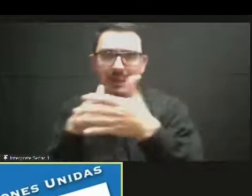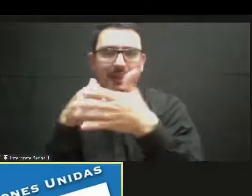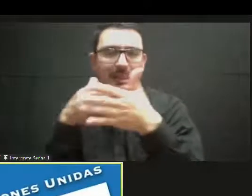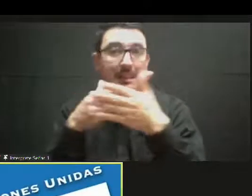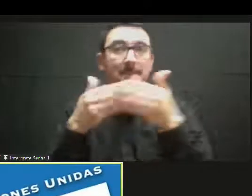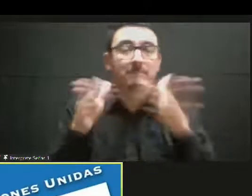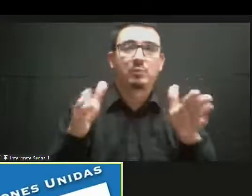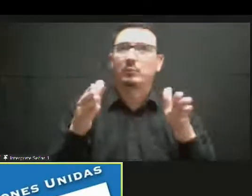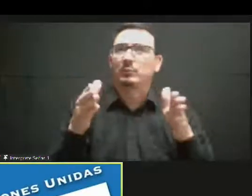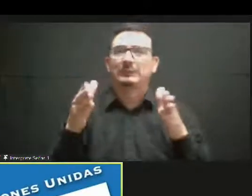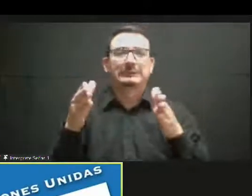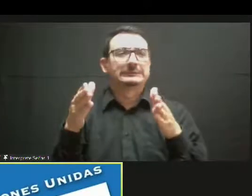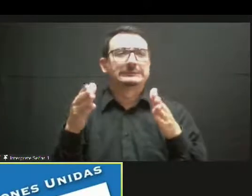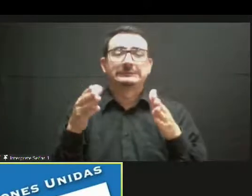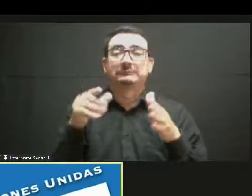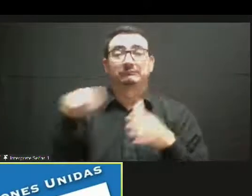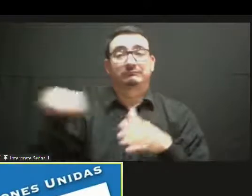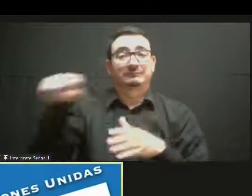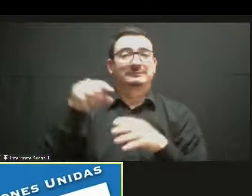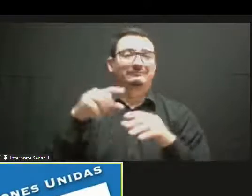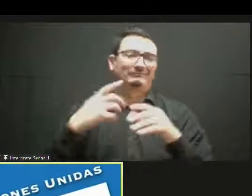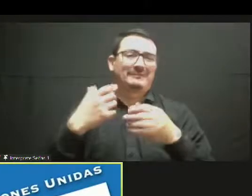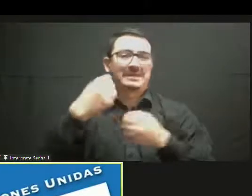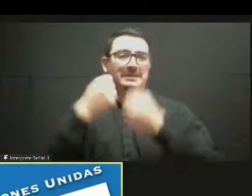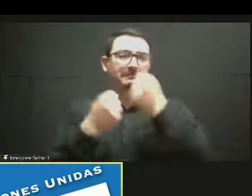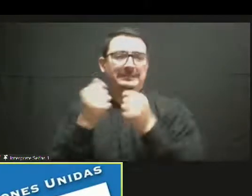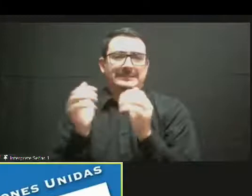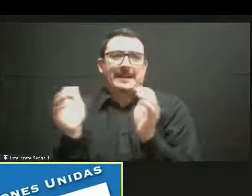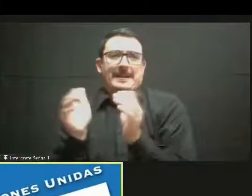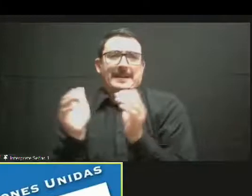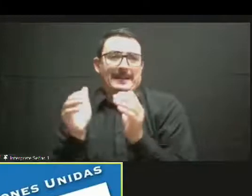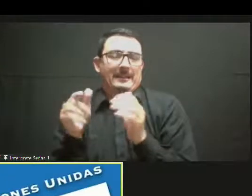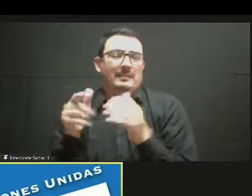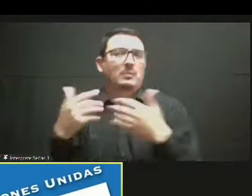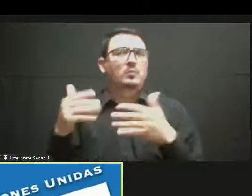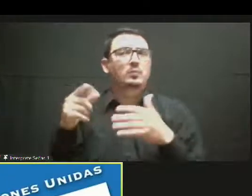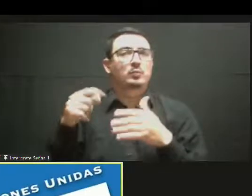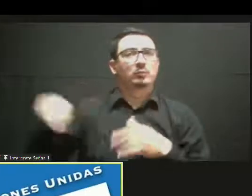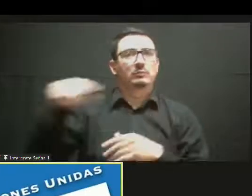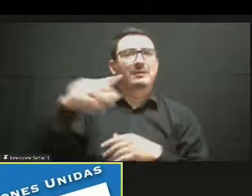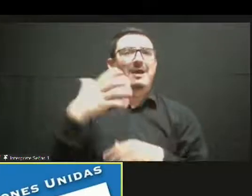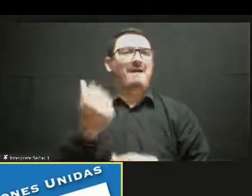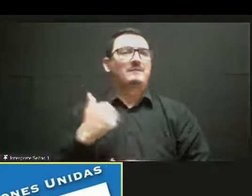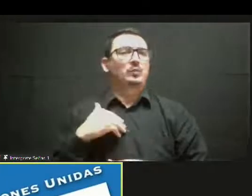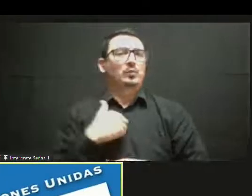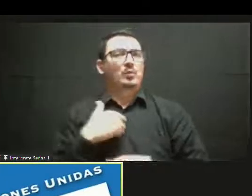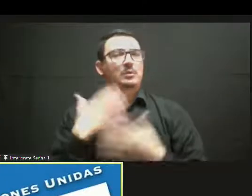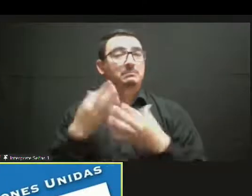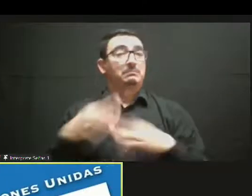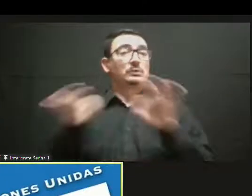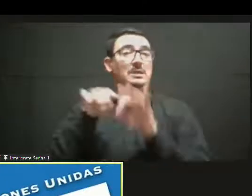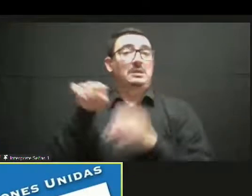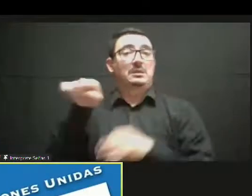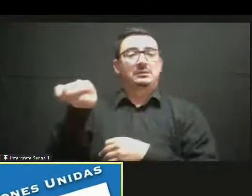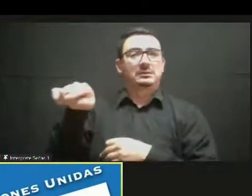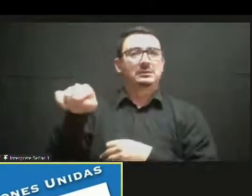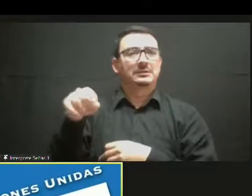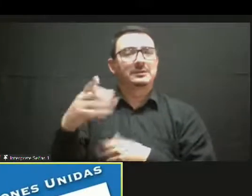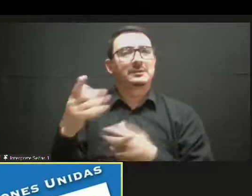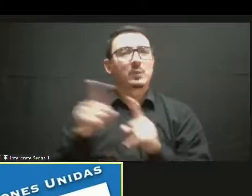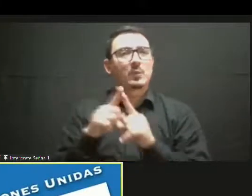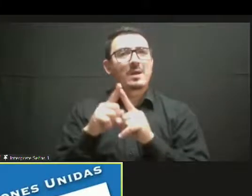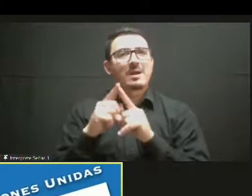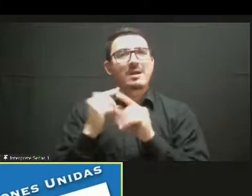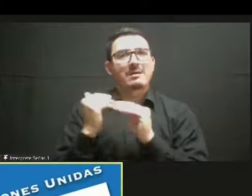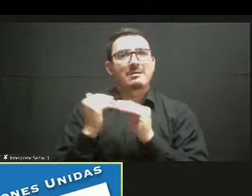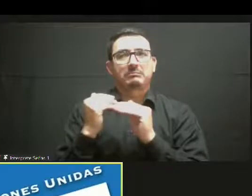role in the innovation and the upscaling of the country's participation in this type of trade. And